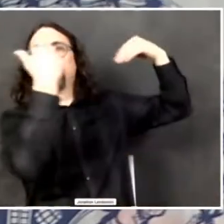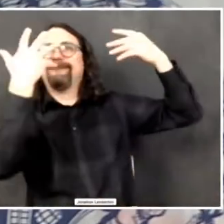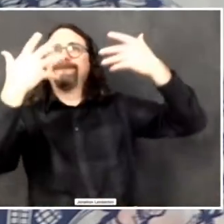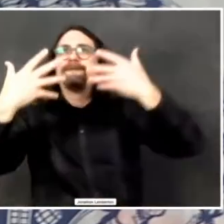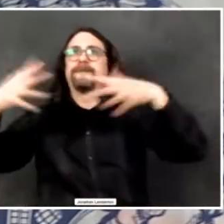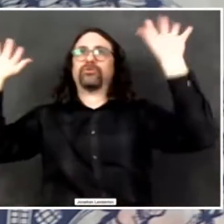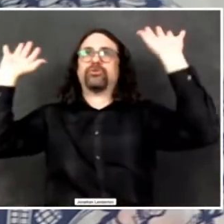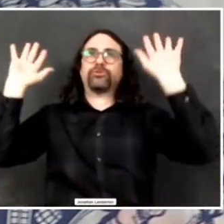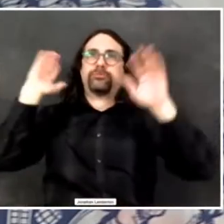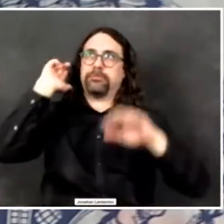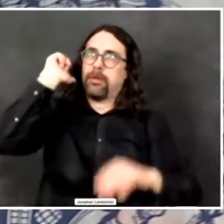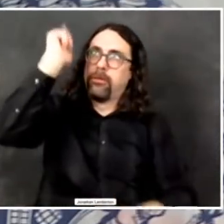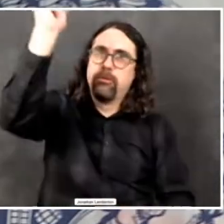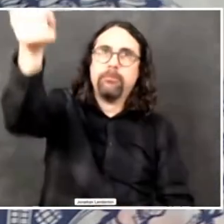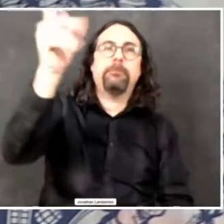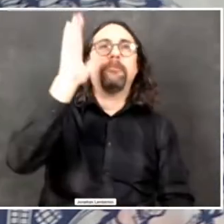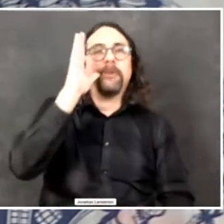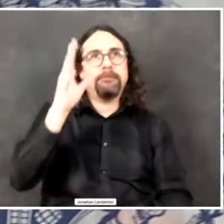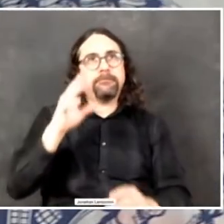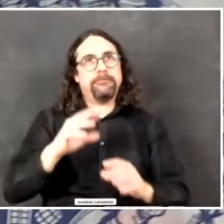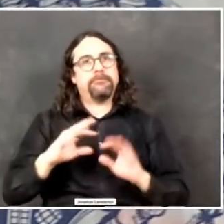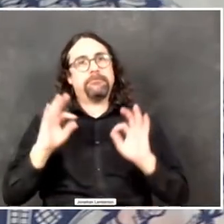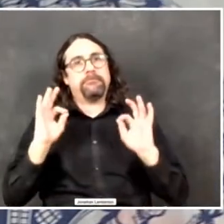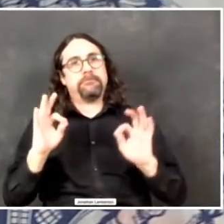Few words in Spanish, just quick summary.